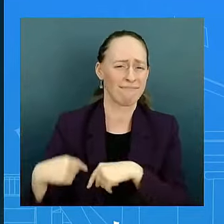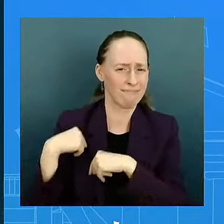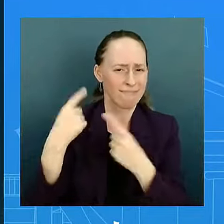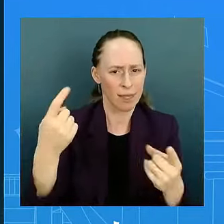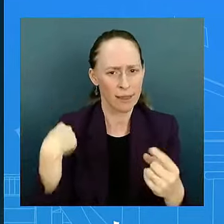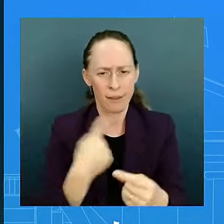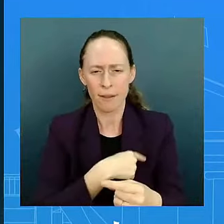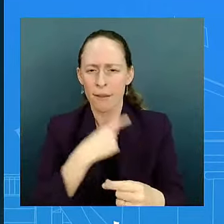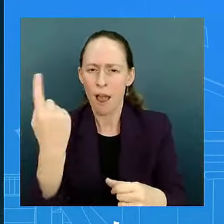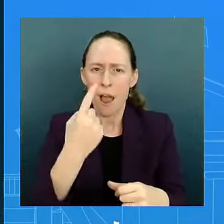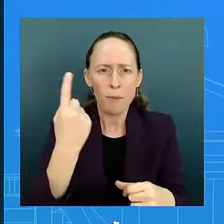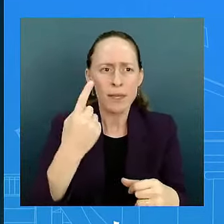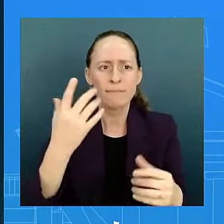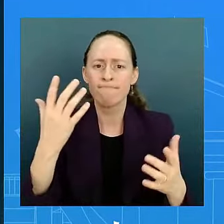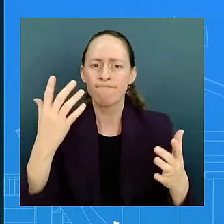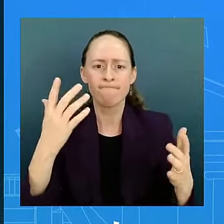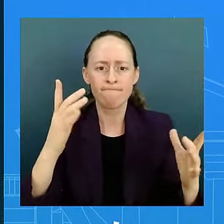put out